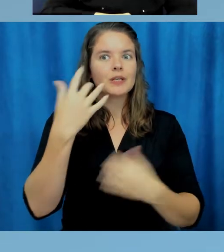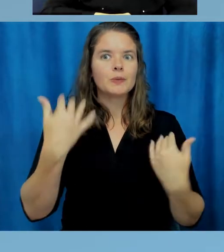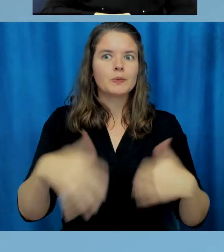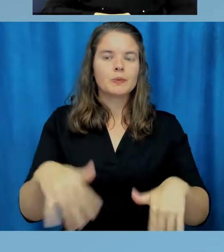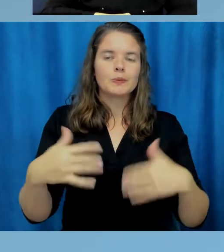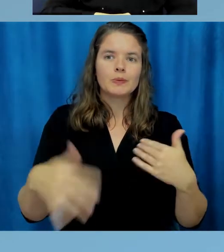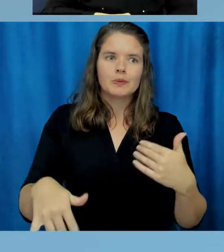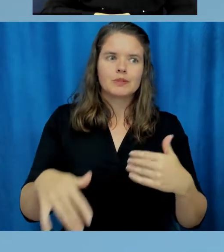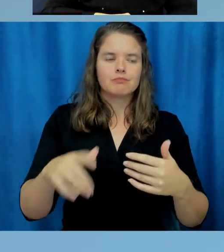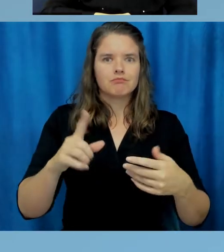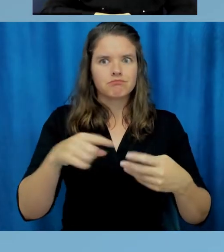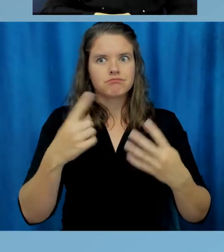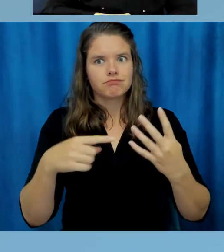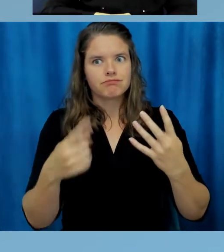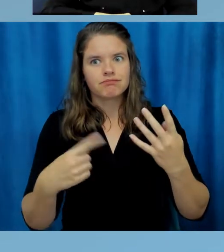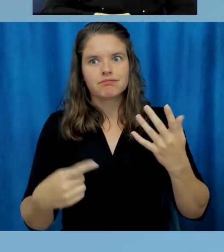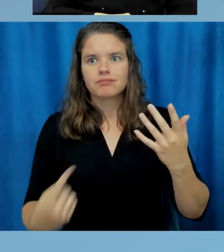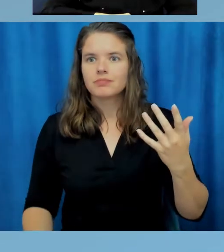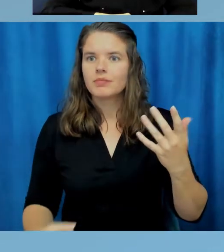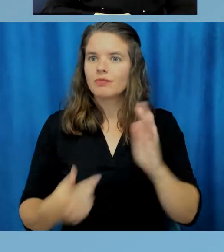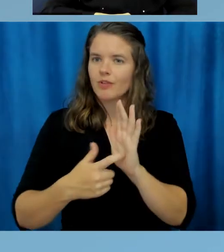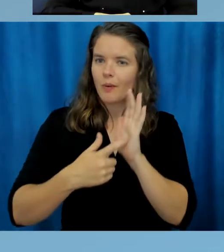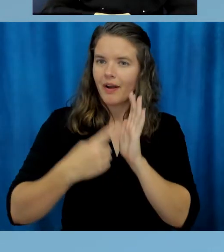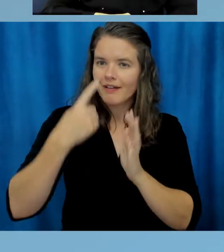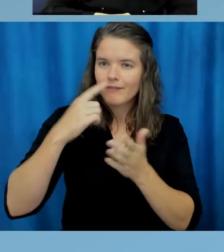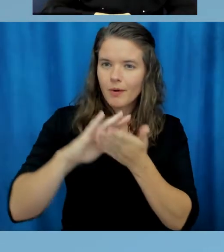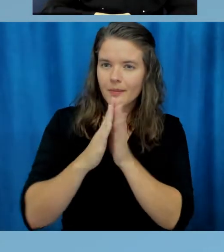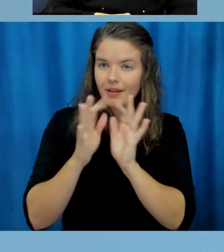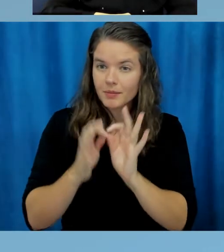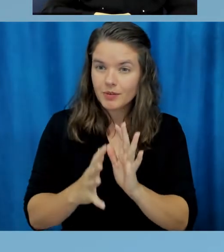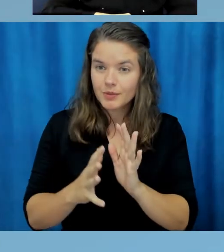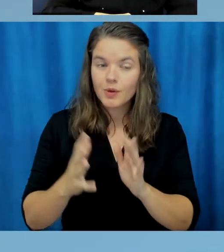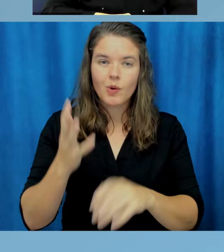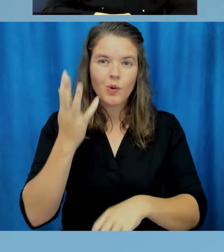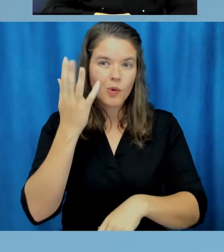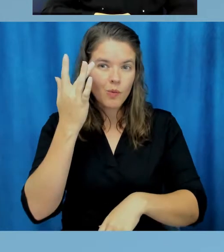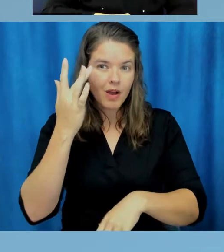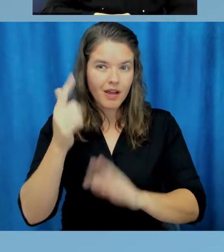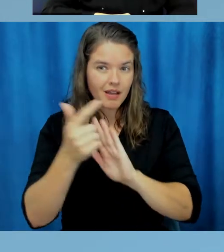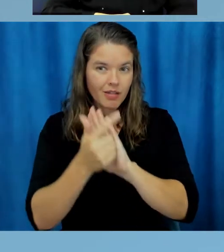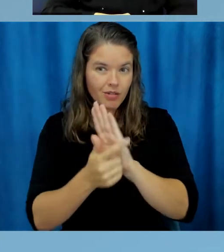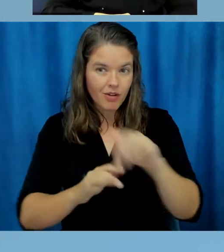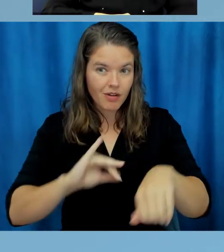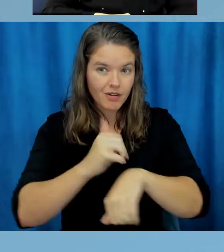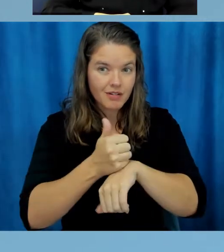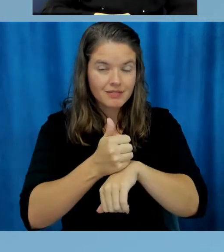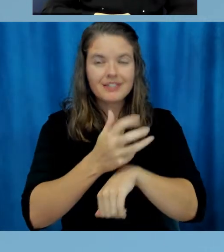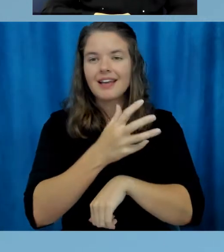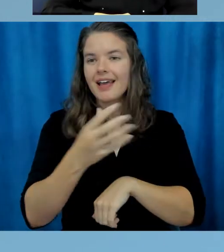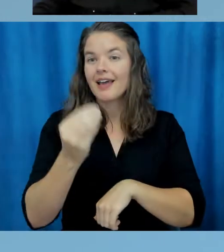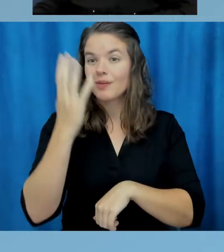takes to become an interpreter, why the law was established, and why it's necessary.